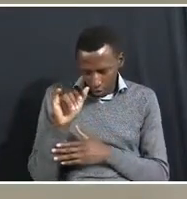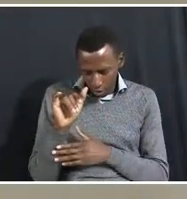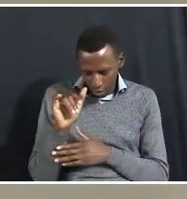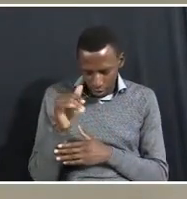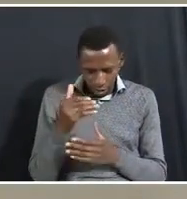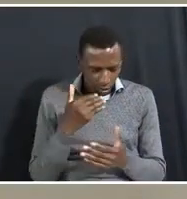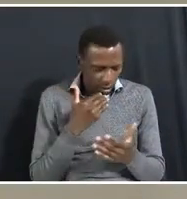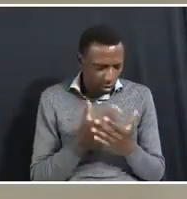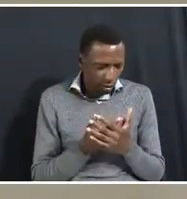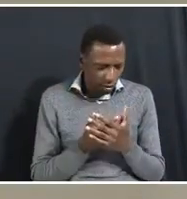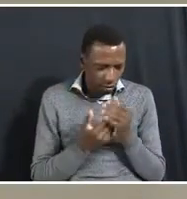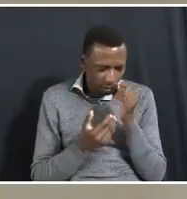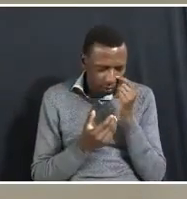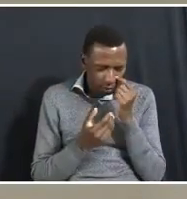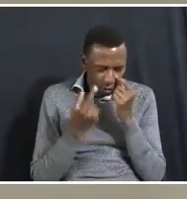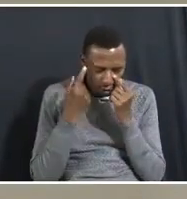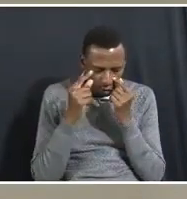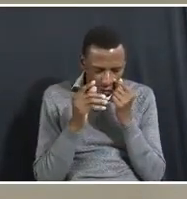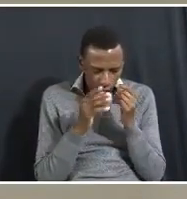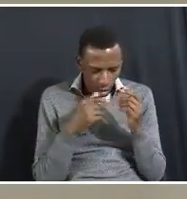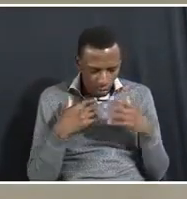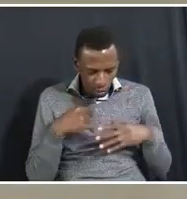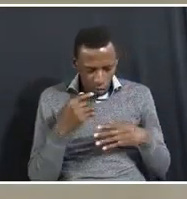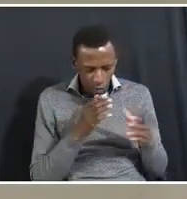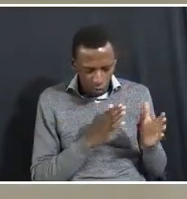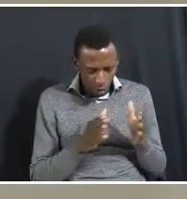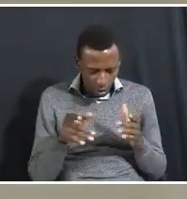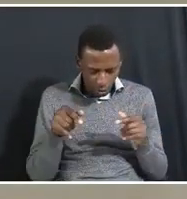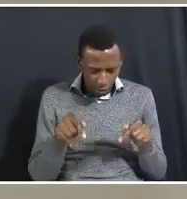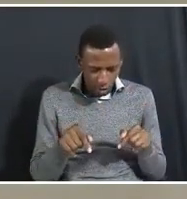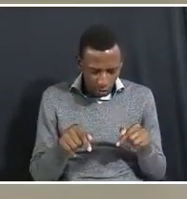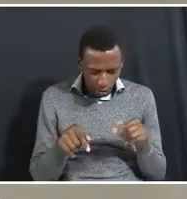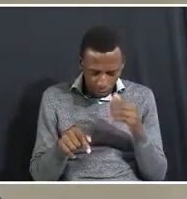you for the organizers of this event and this